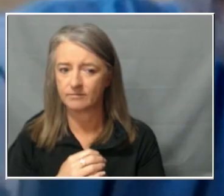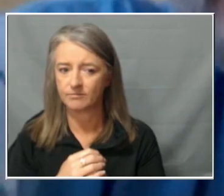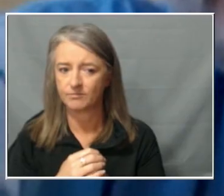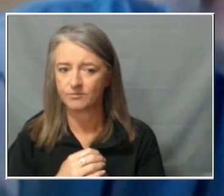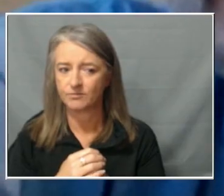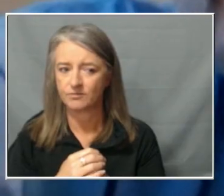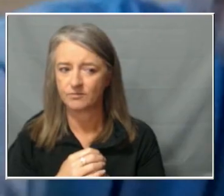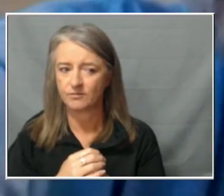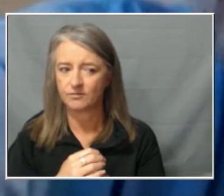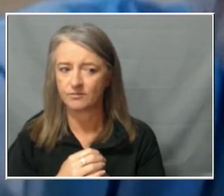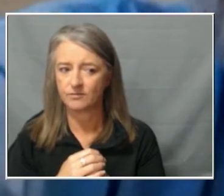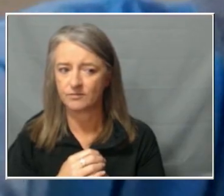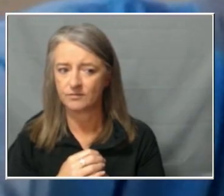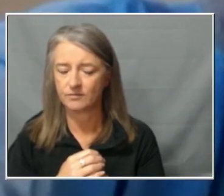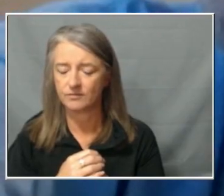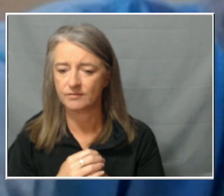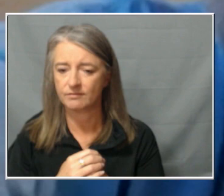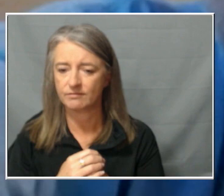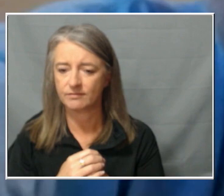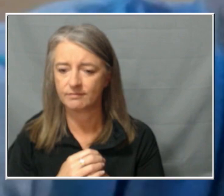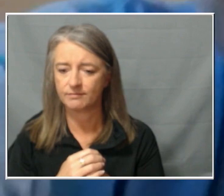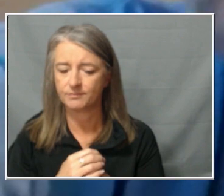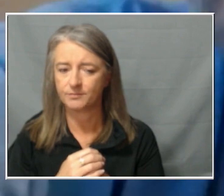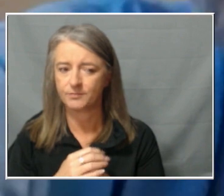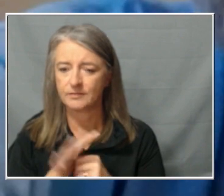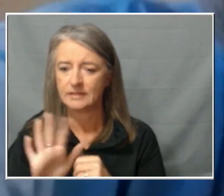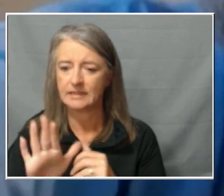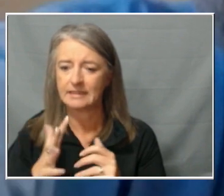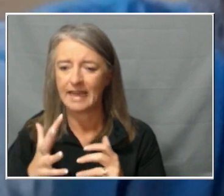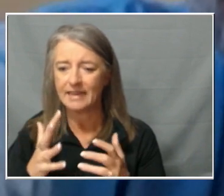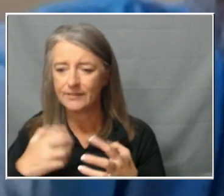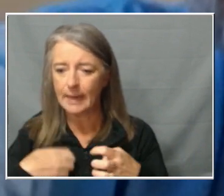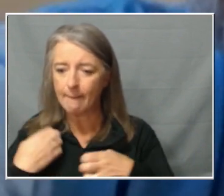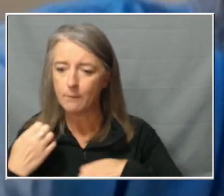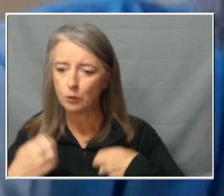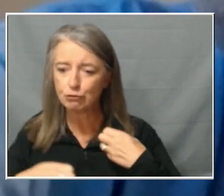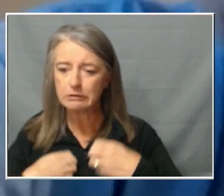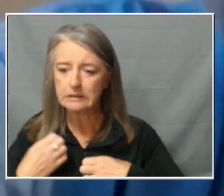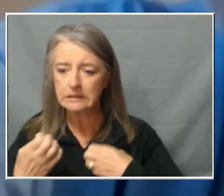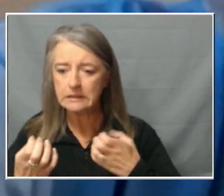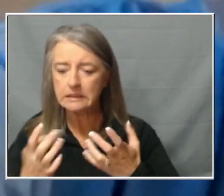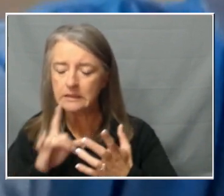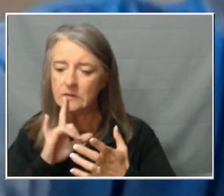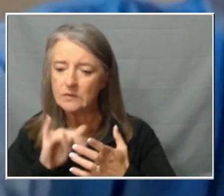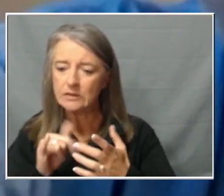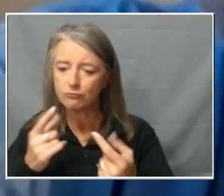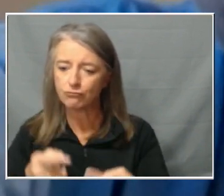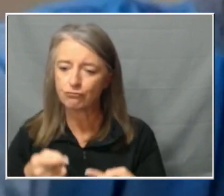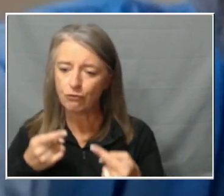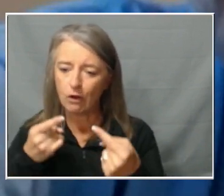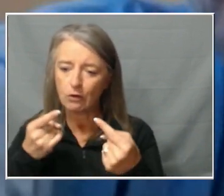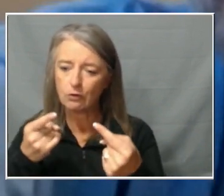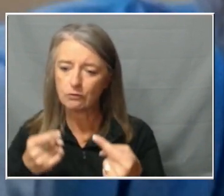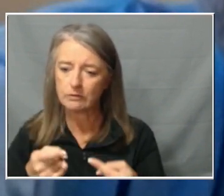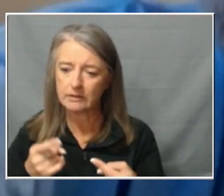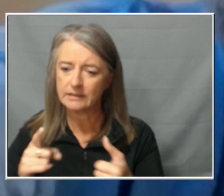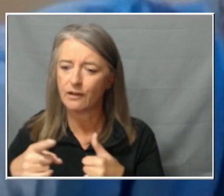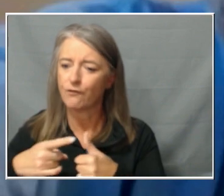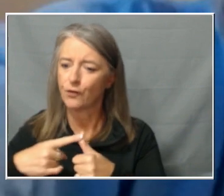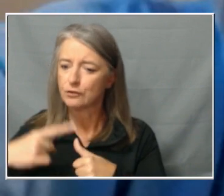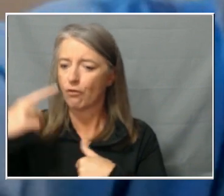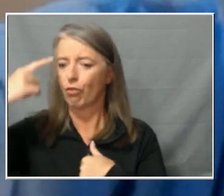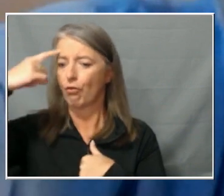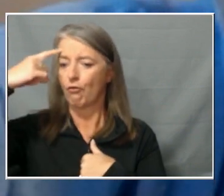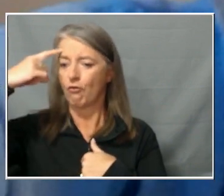It was kind of emotionally, it was a struggle, because at first you